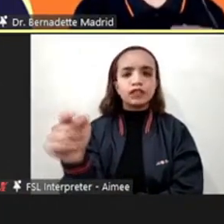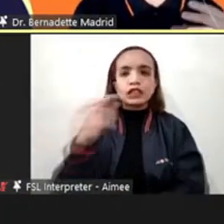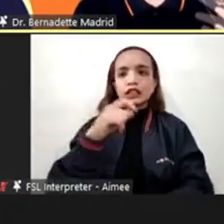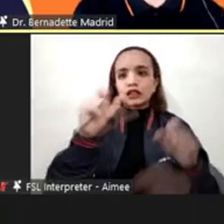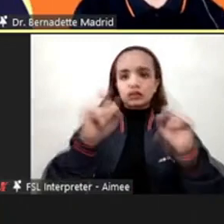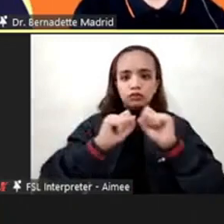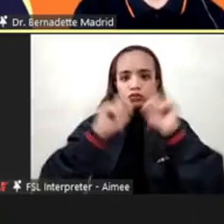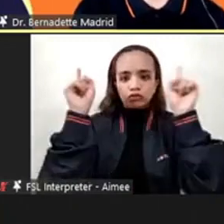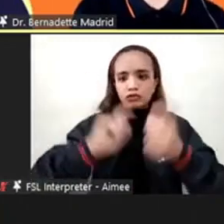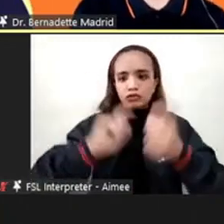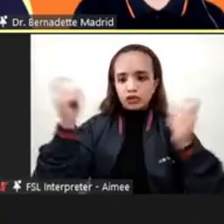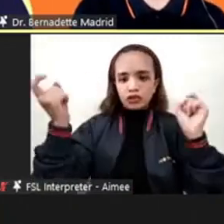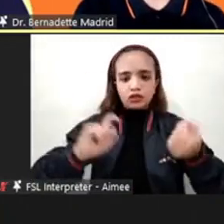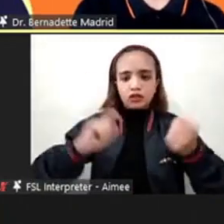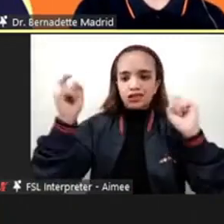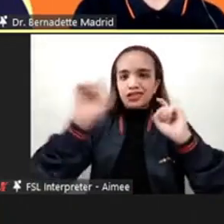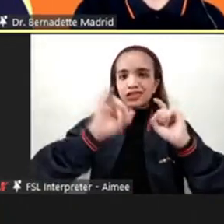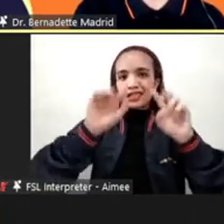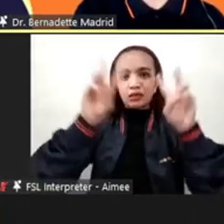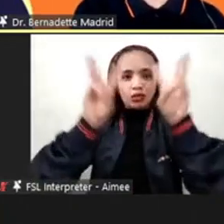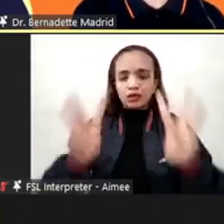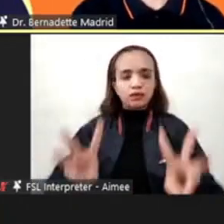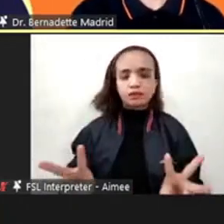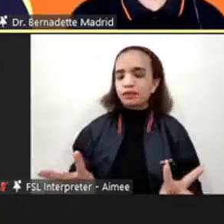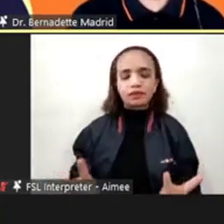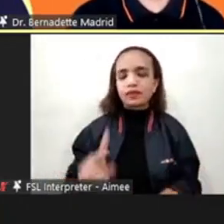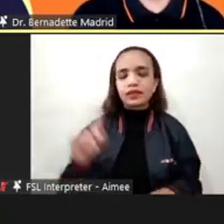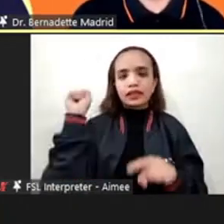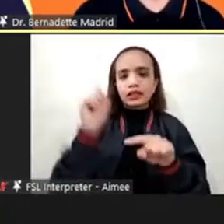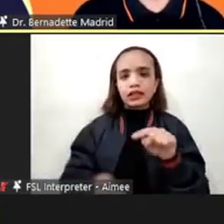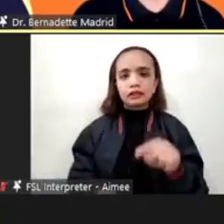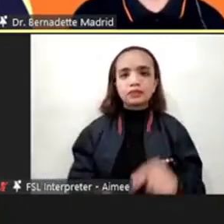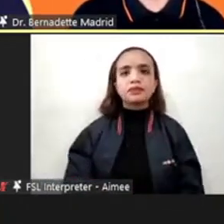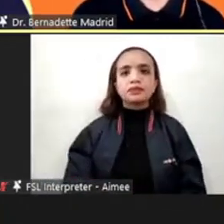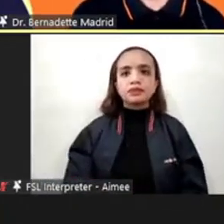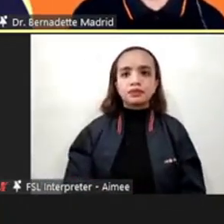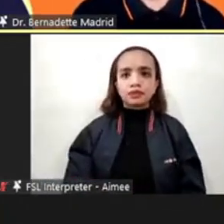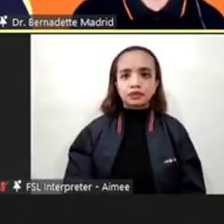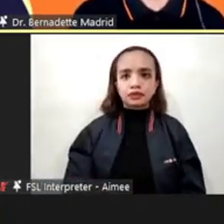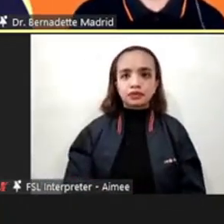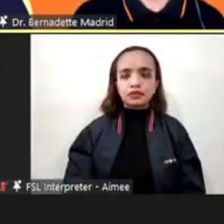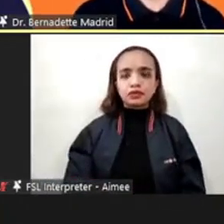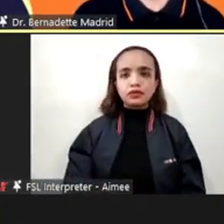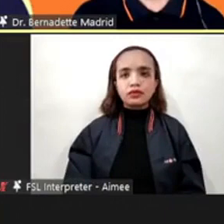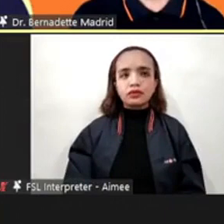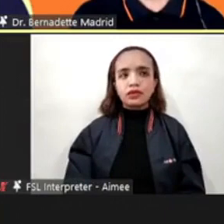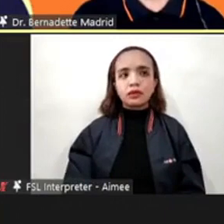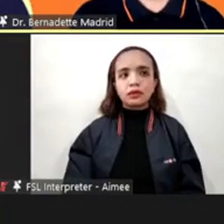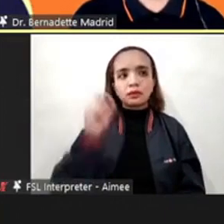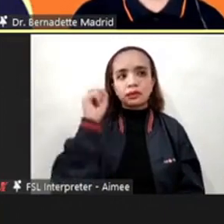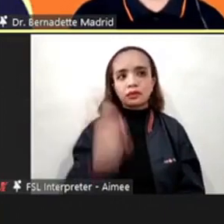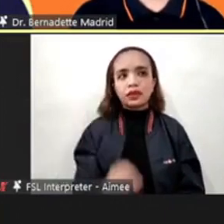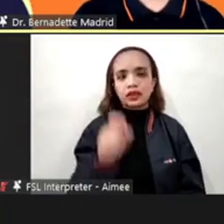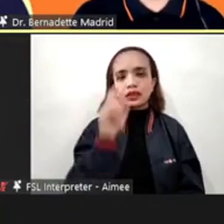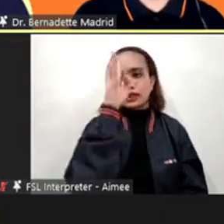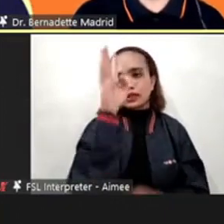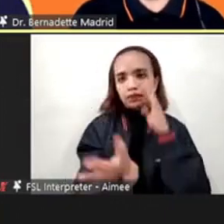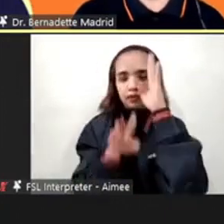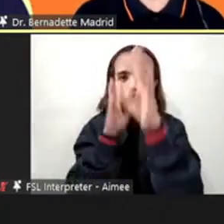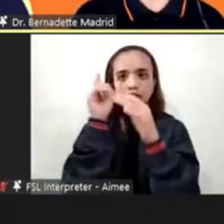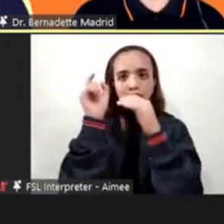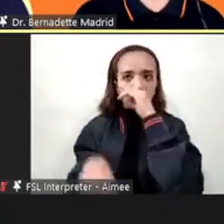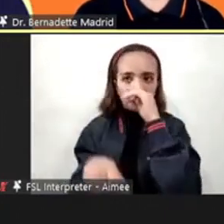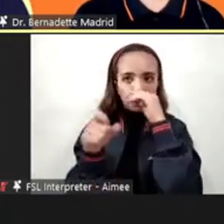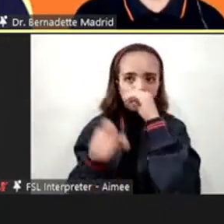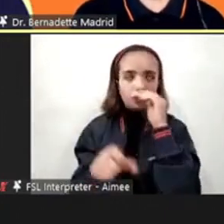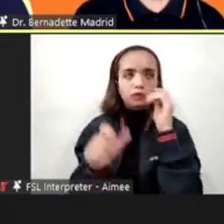change like the weather. Hindi pwedeng ganun. And of course, you have to be creative and know how to improvise